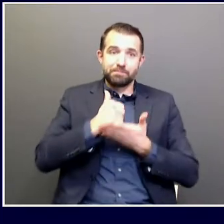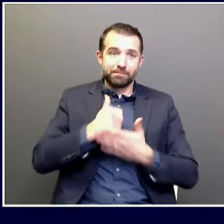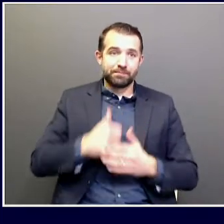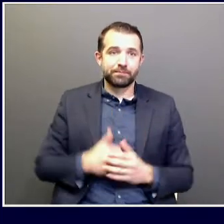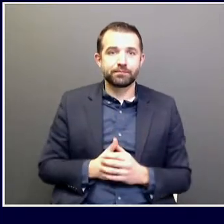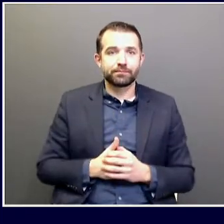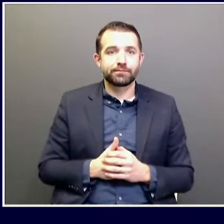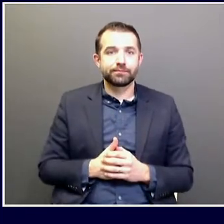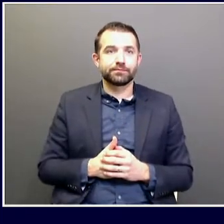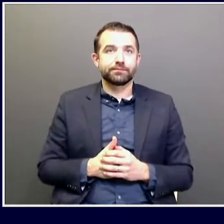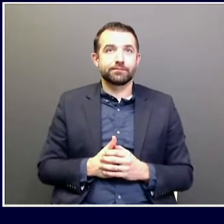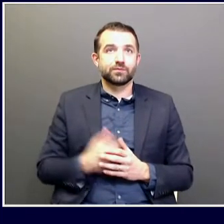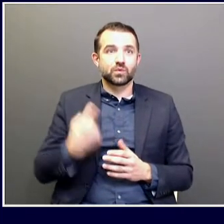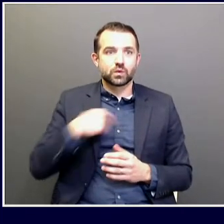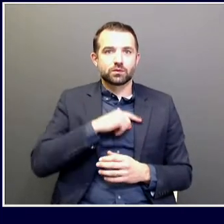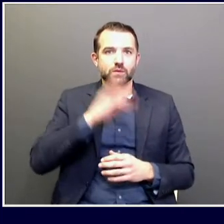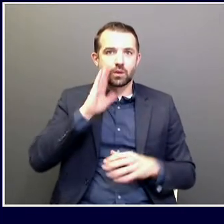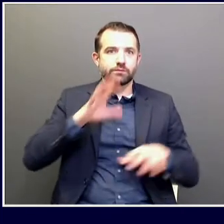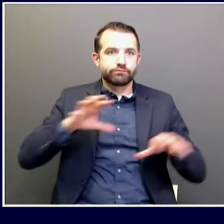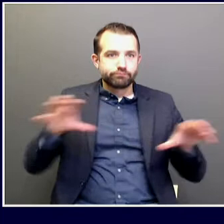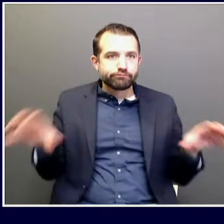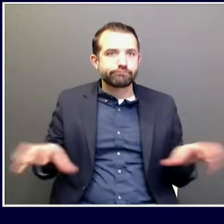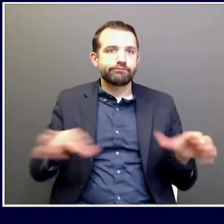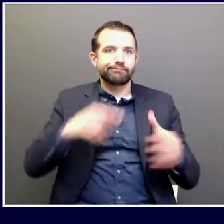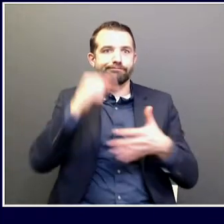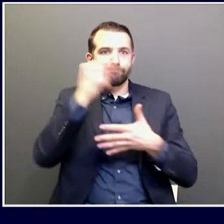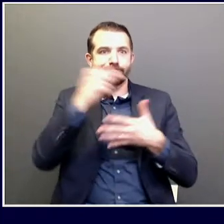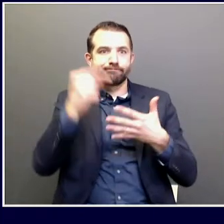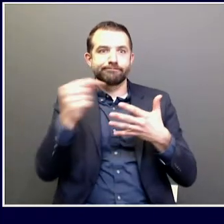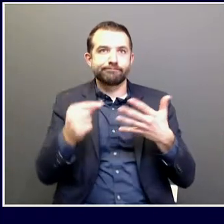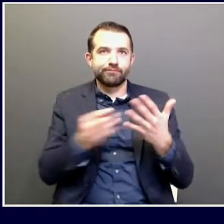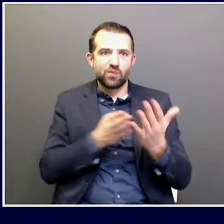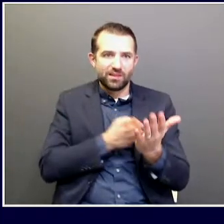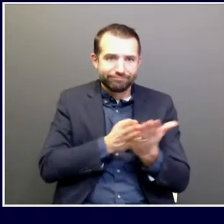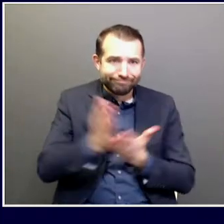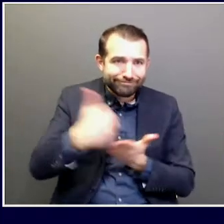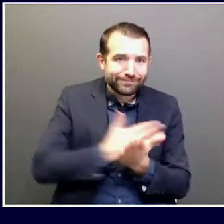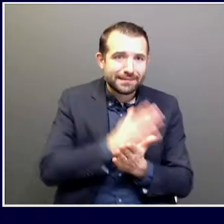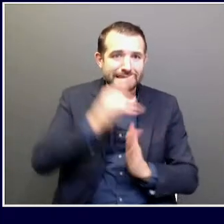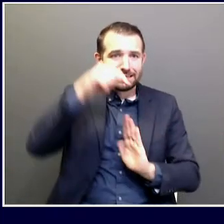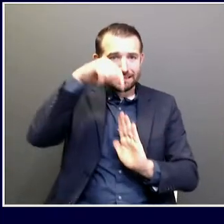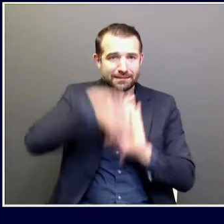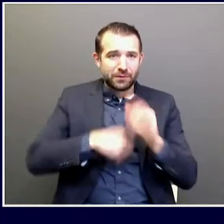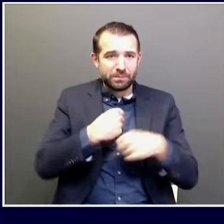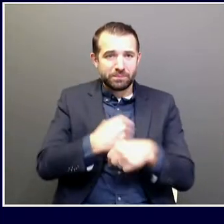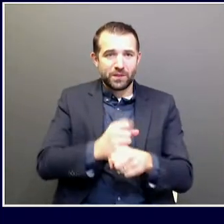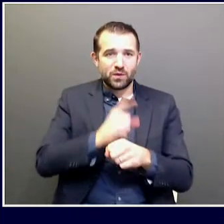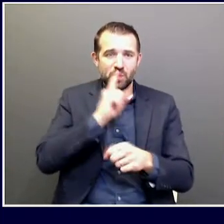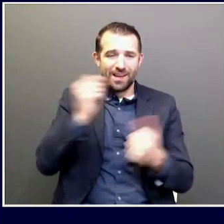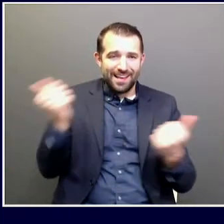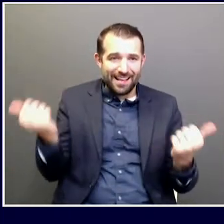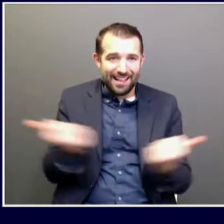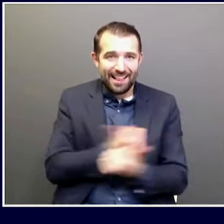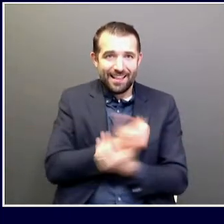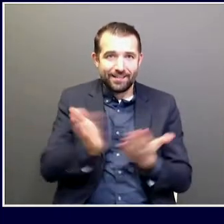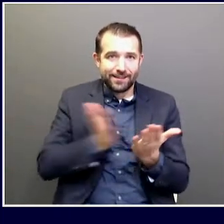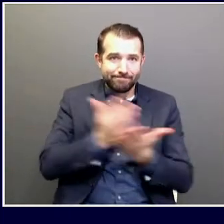will exhaust all remedies to make sure that people get the high-quality health care that they deserve.